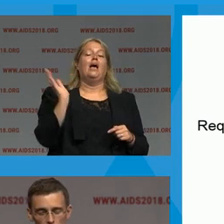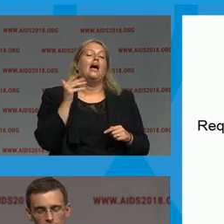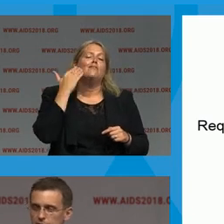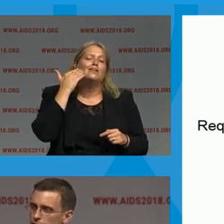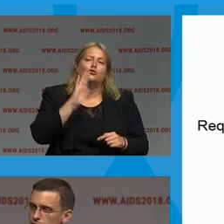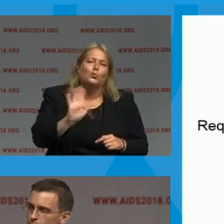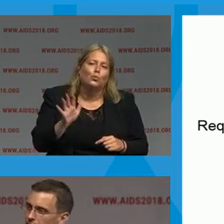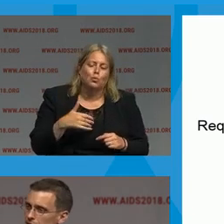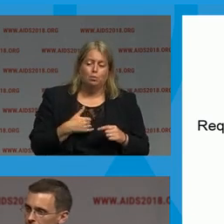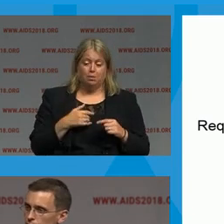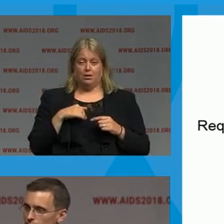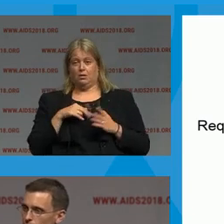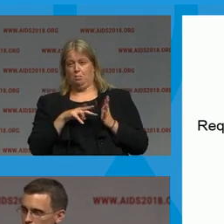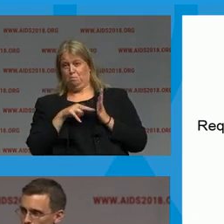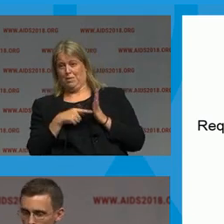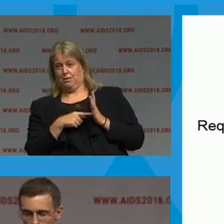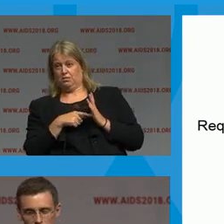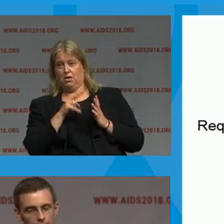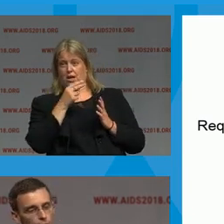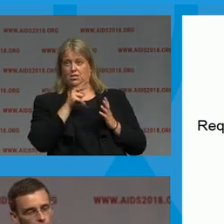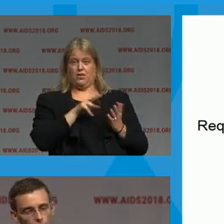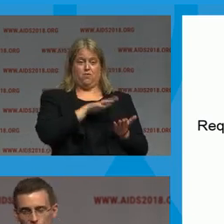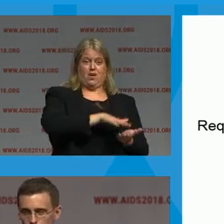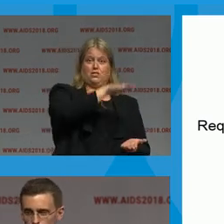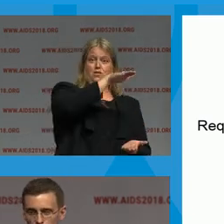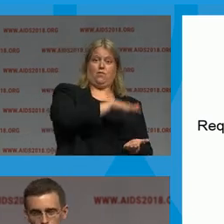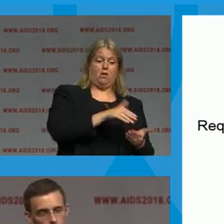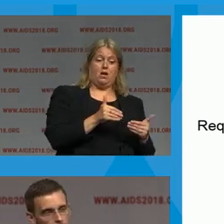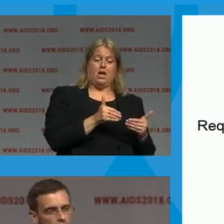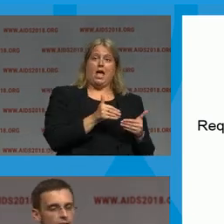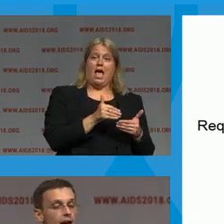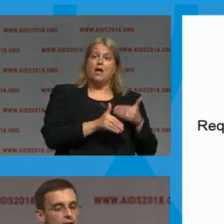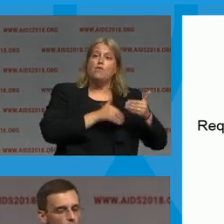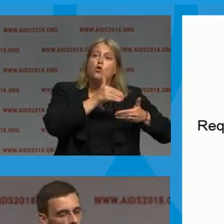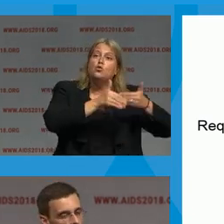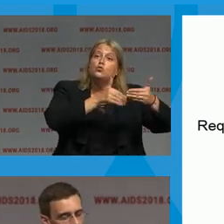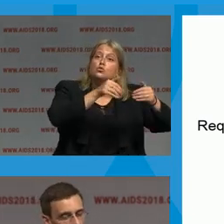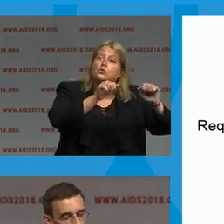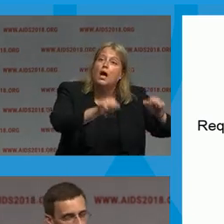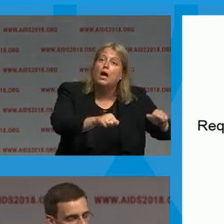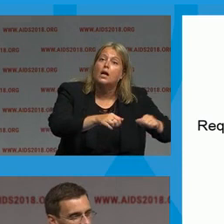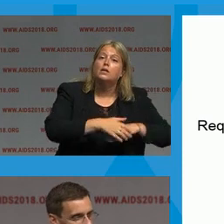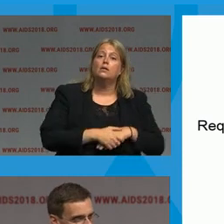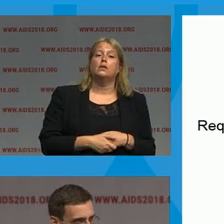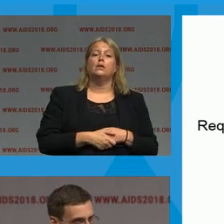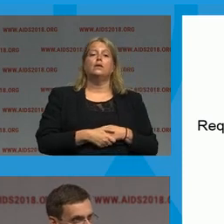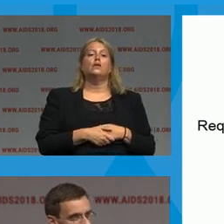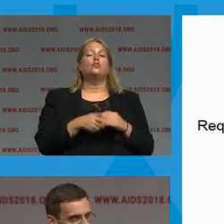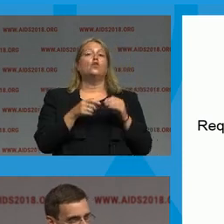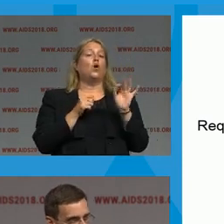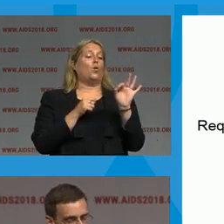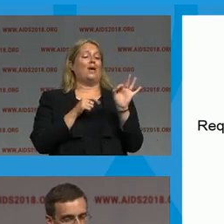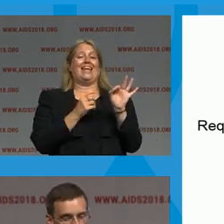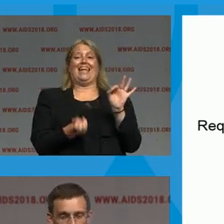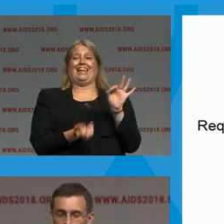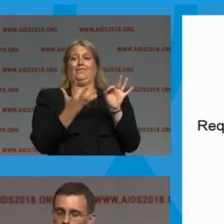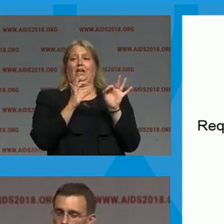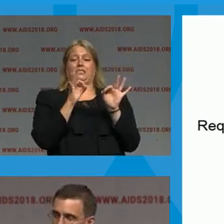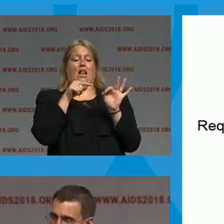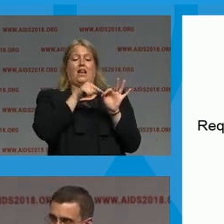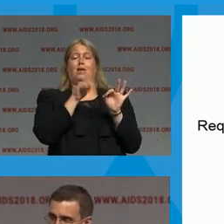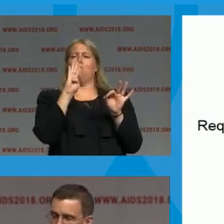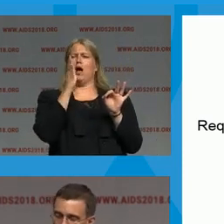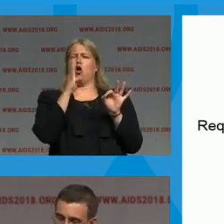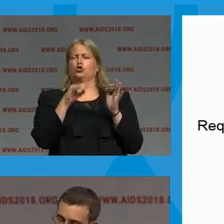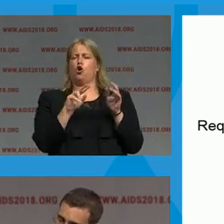know, is does this mean that the HIV reservoirs can undergo evolution? And now we're talking about the infected cell as the biological unit, not